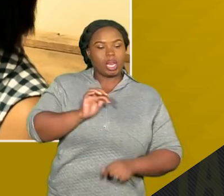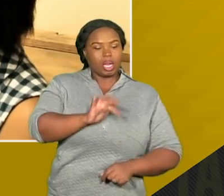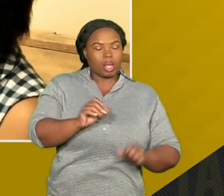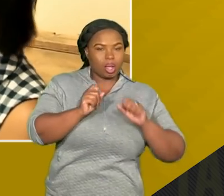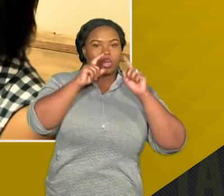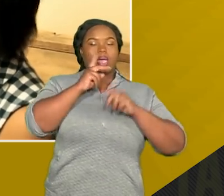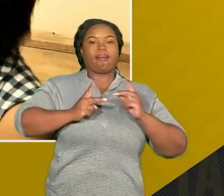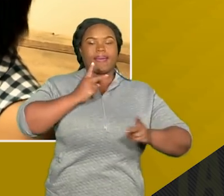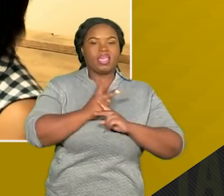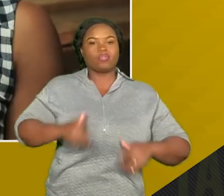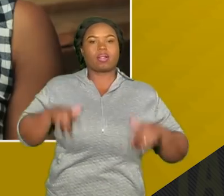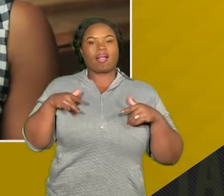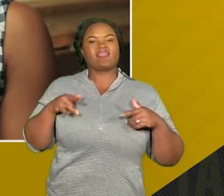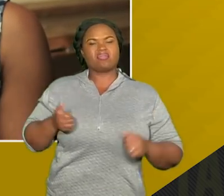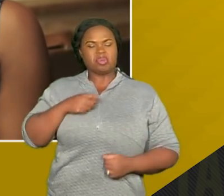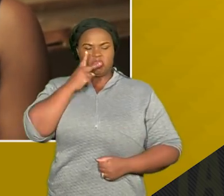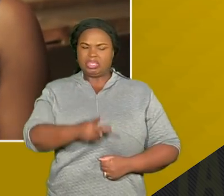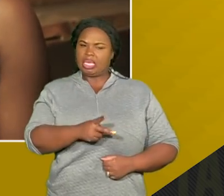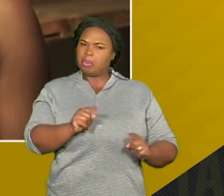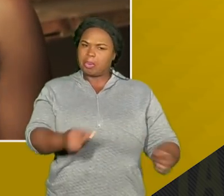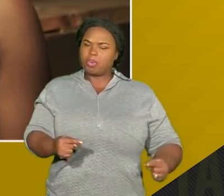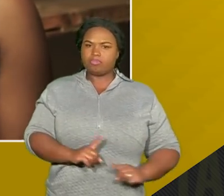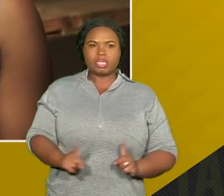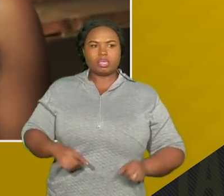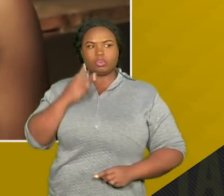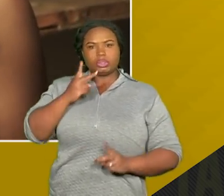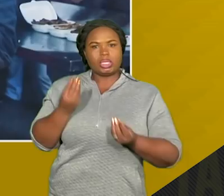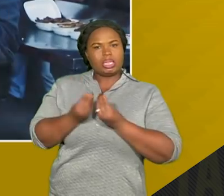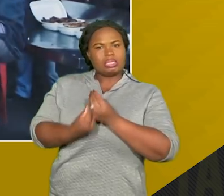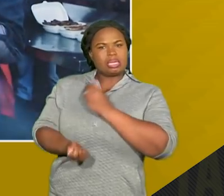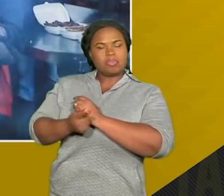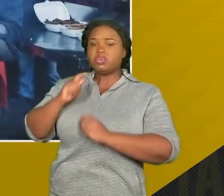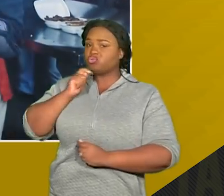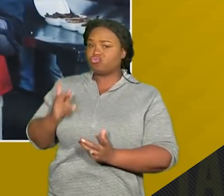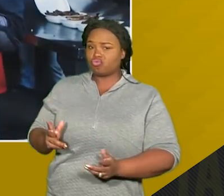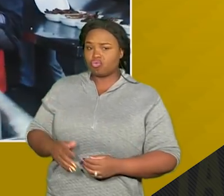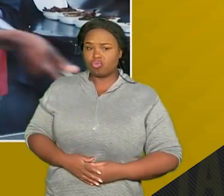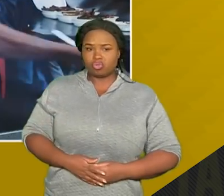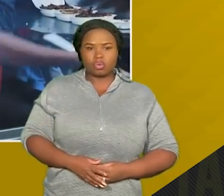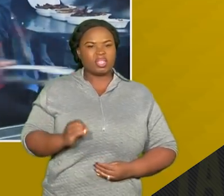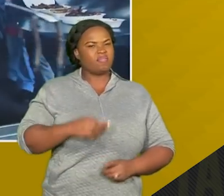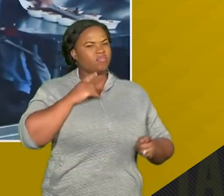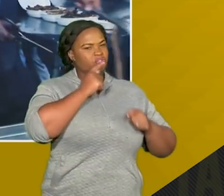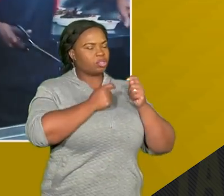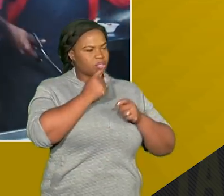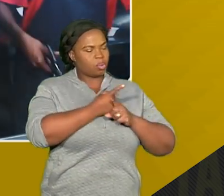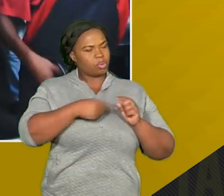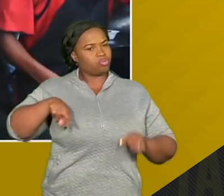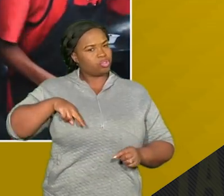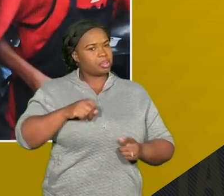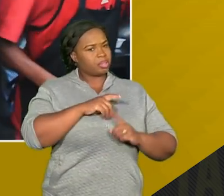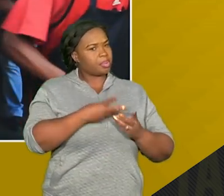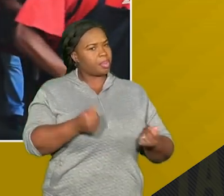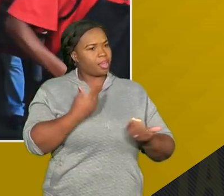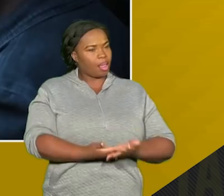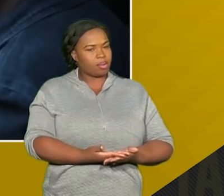to see o ka se mone, by then diketso tsa teng o ka di bona. If ulo wa traditionally, can religion really cure you? No,